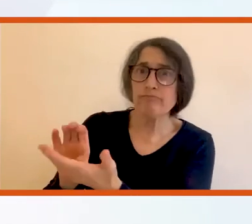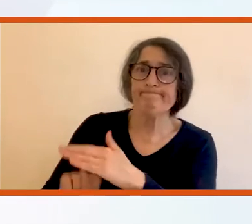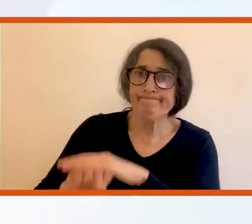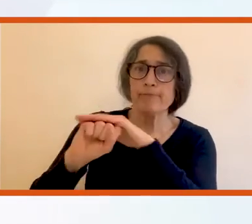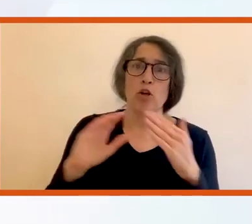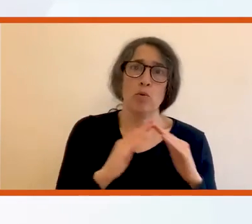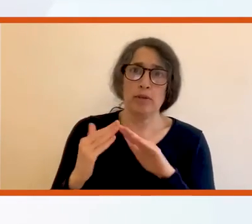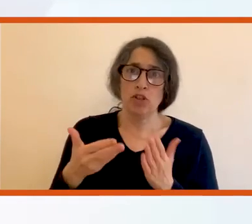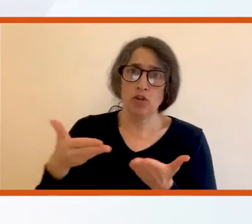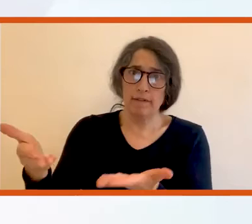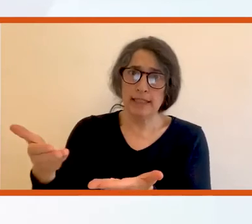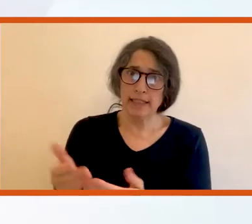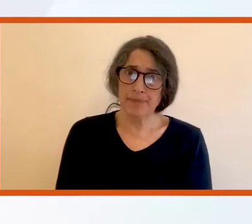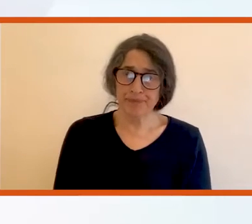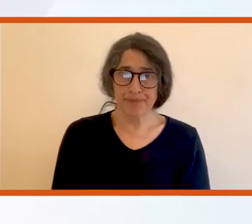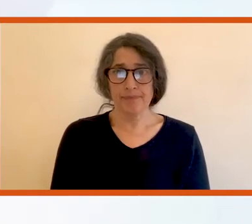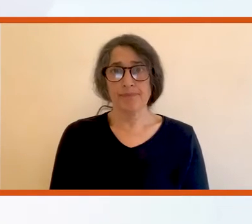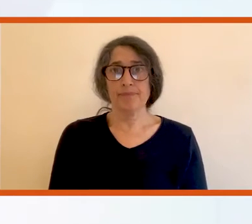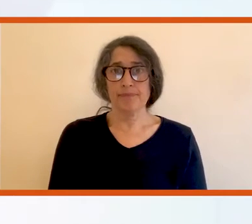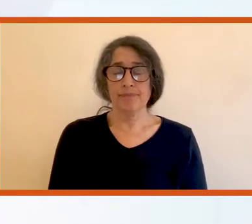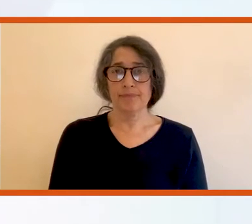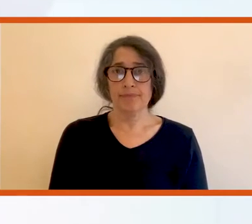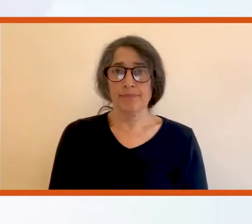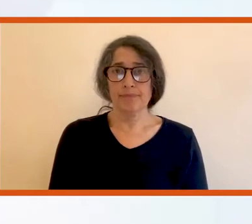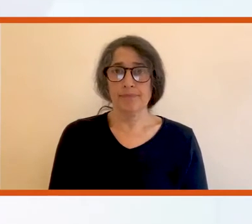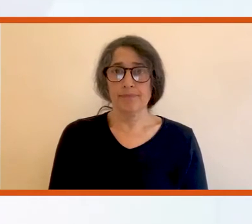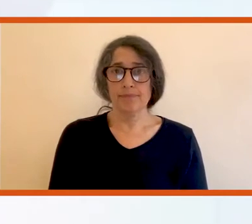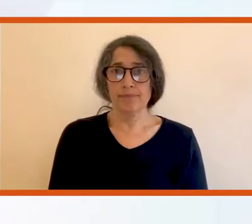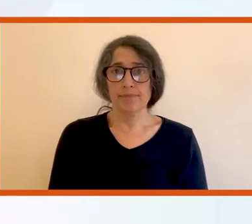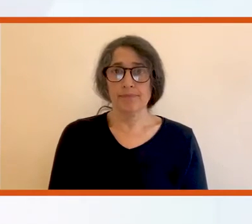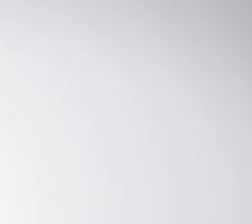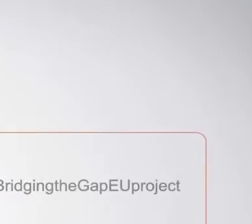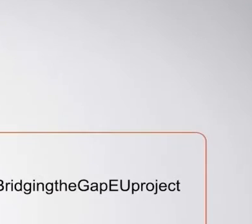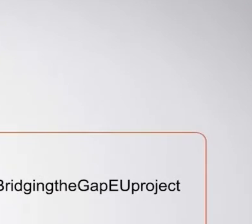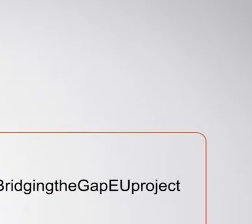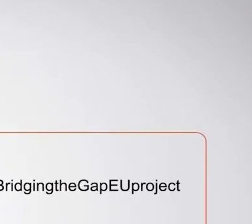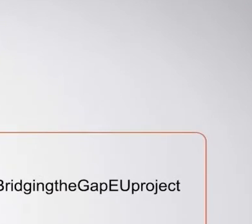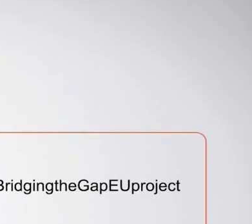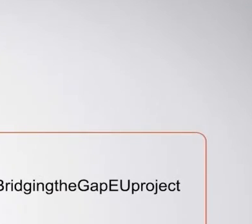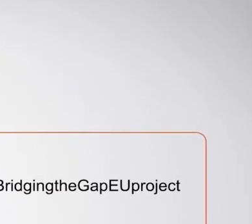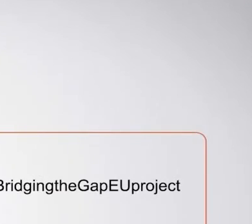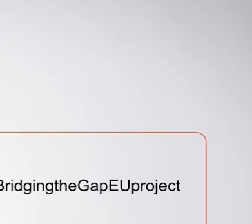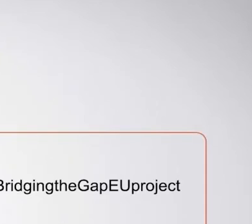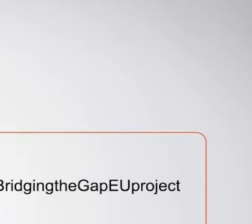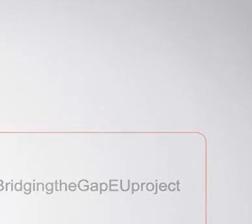one of the critical contributions from international cooperation.